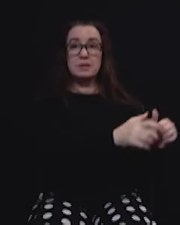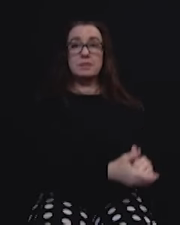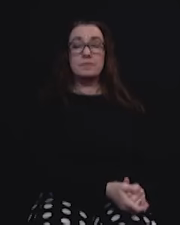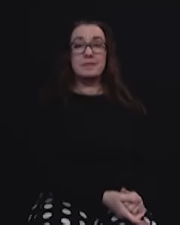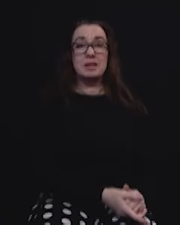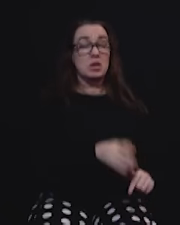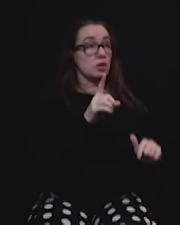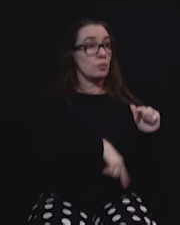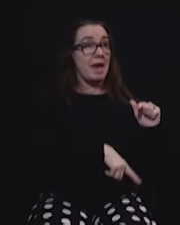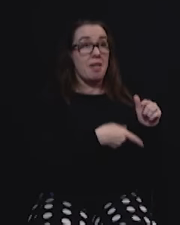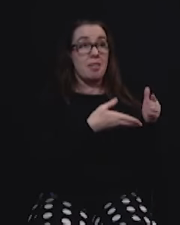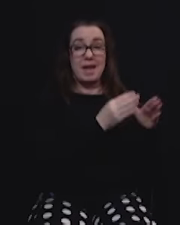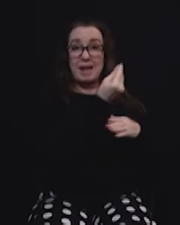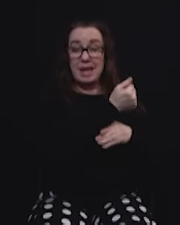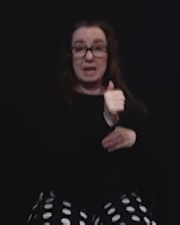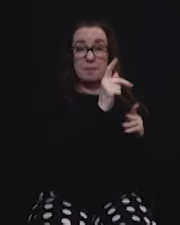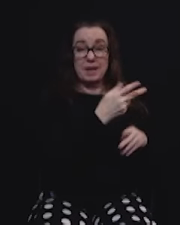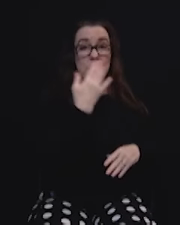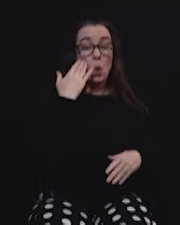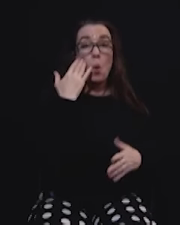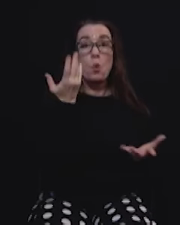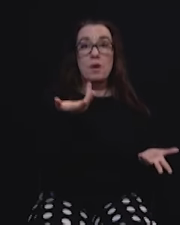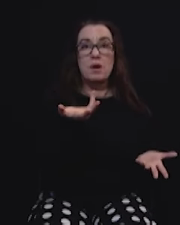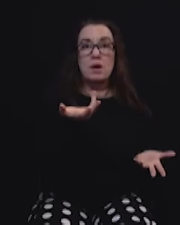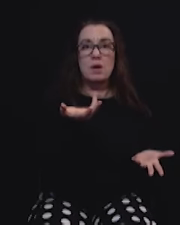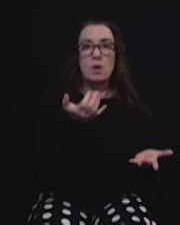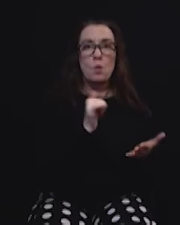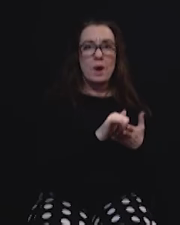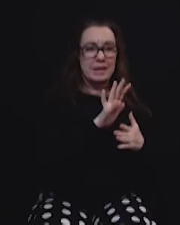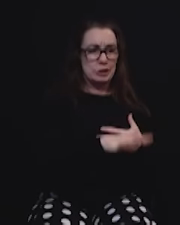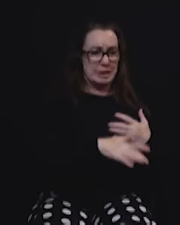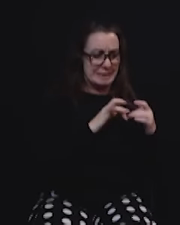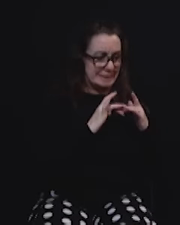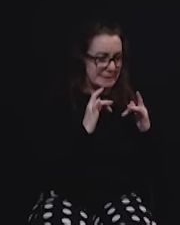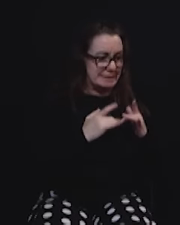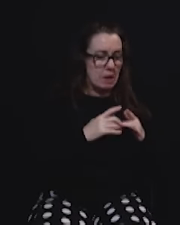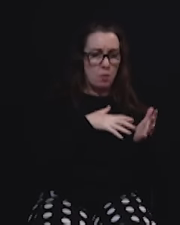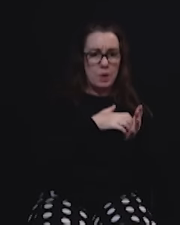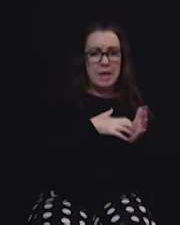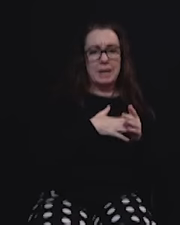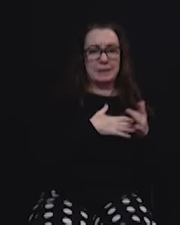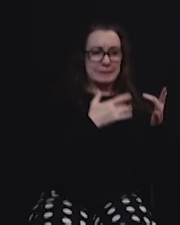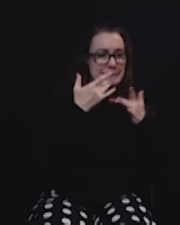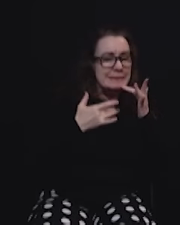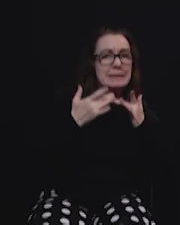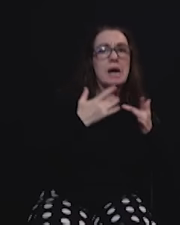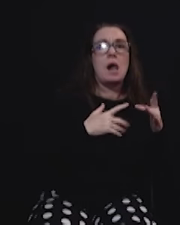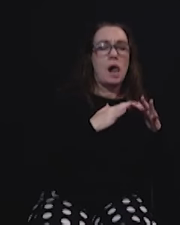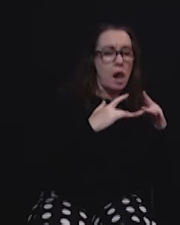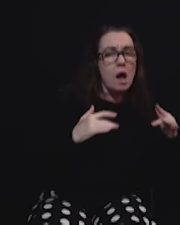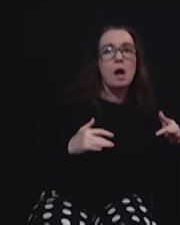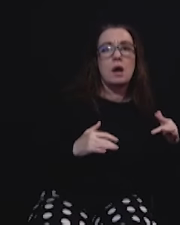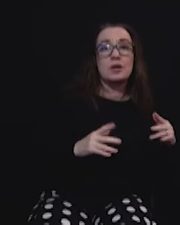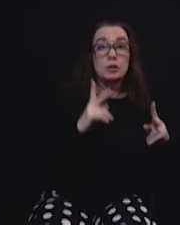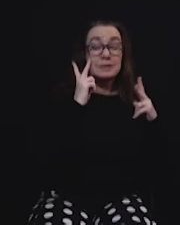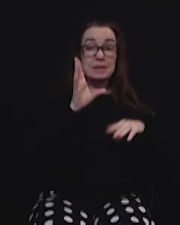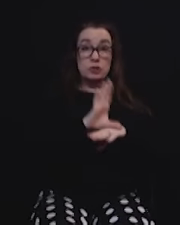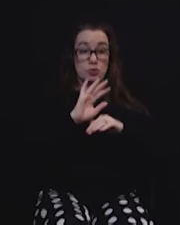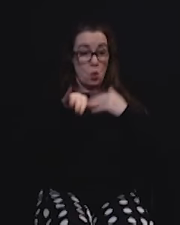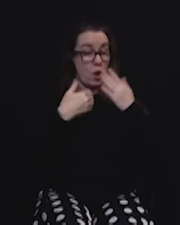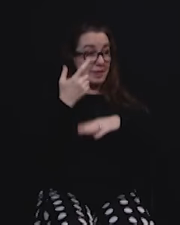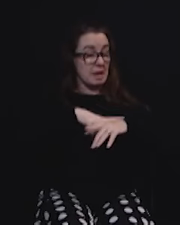You can't let anybody know where the cracks are in your armor. See this in the church all the time.